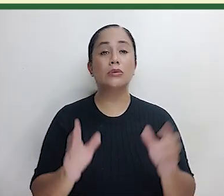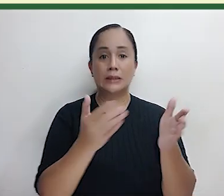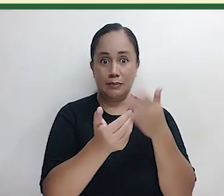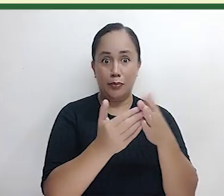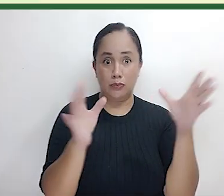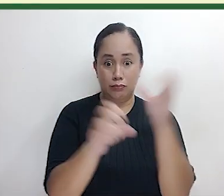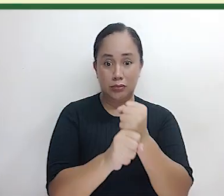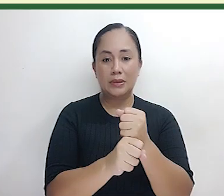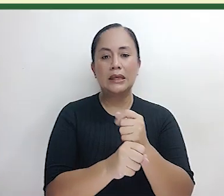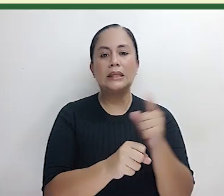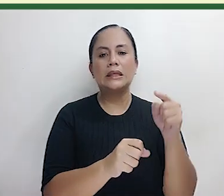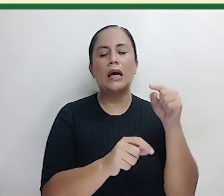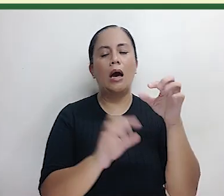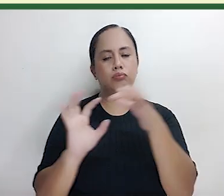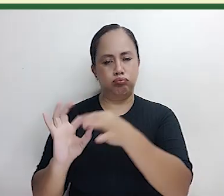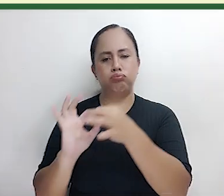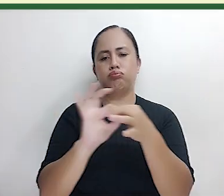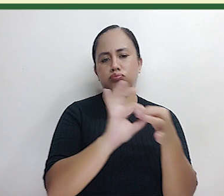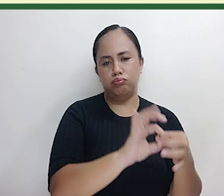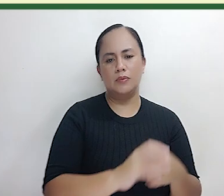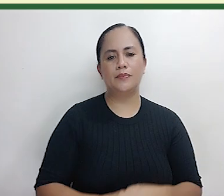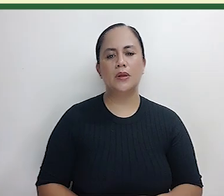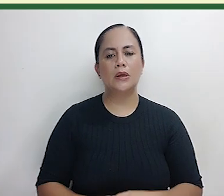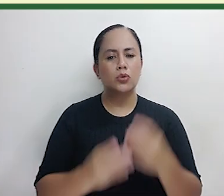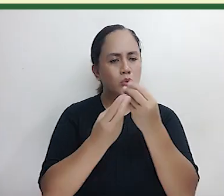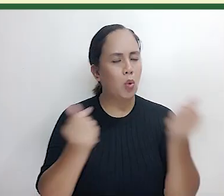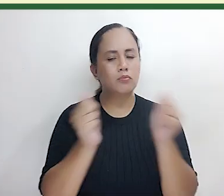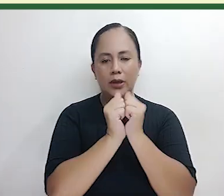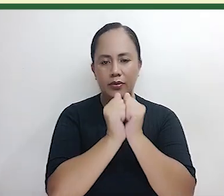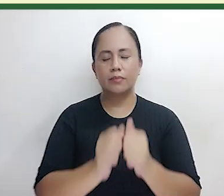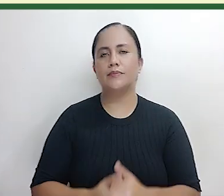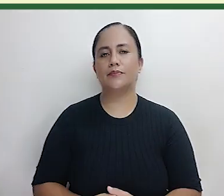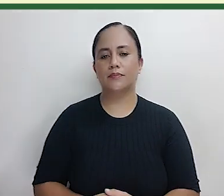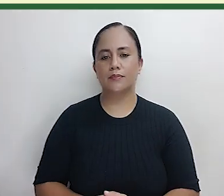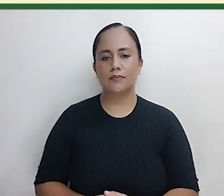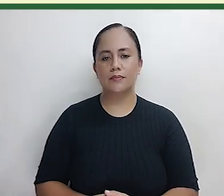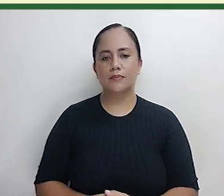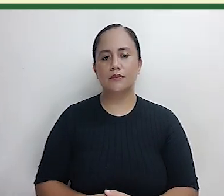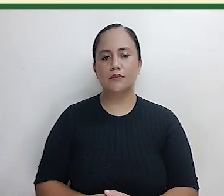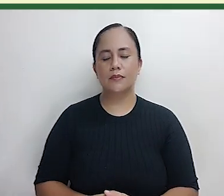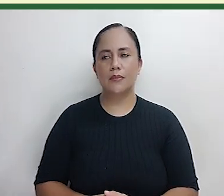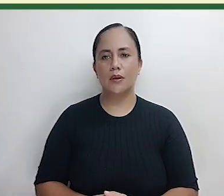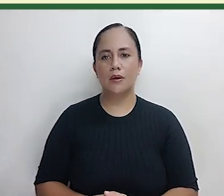simply, they are interconnected. We need to solve them together.